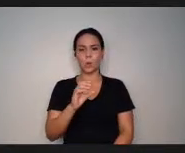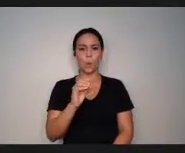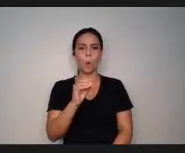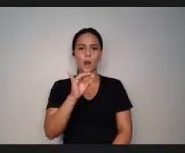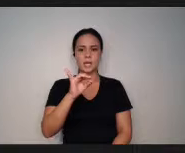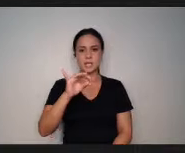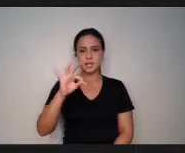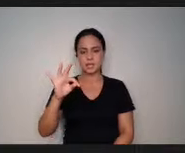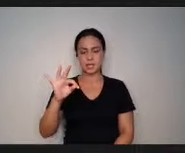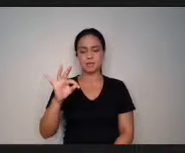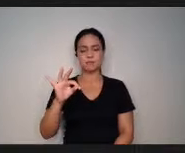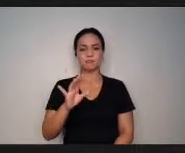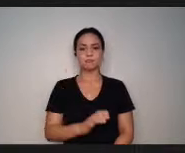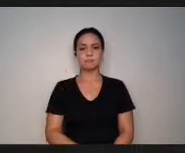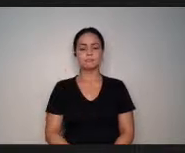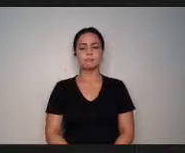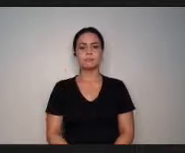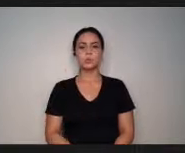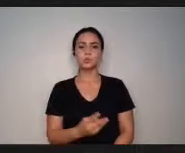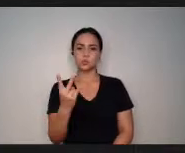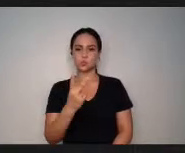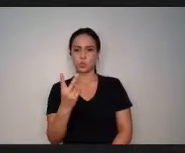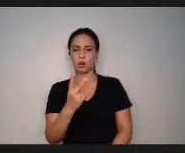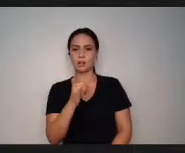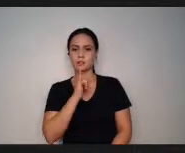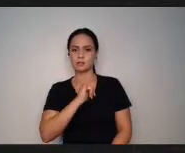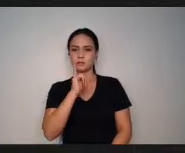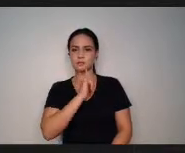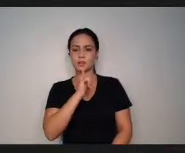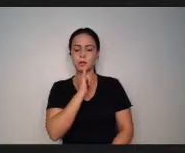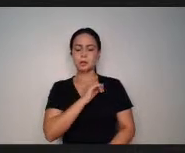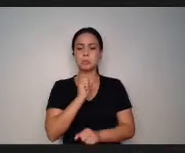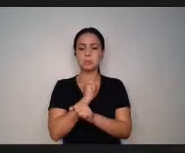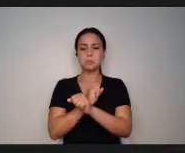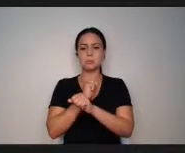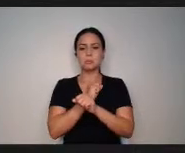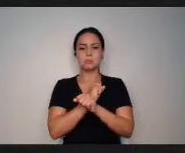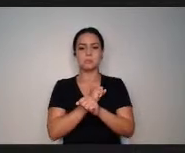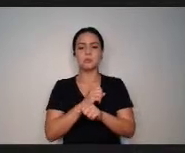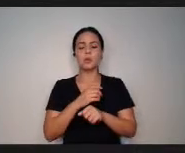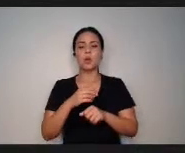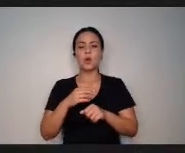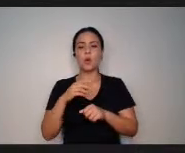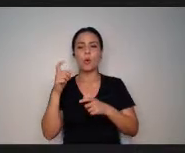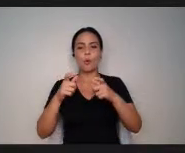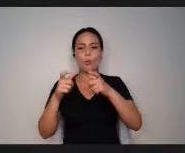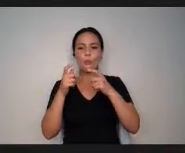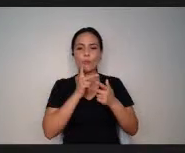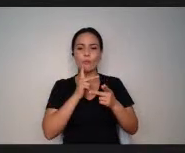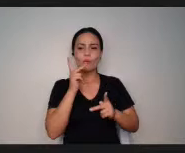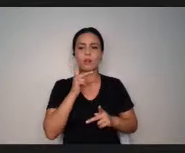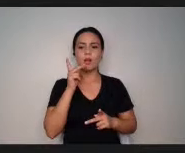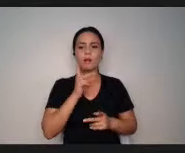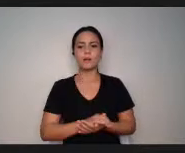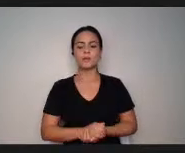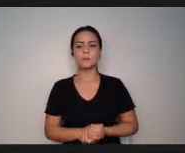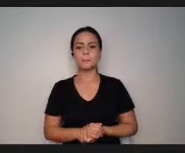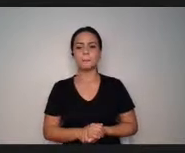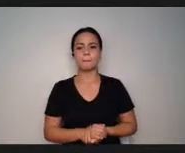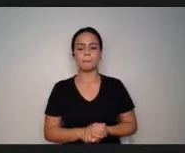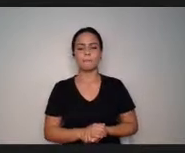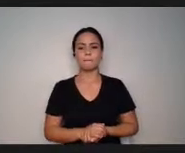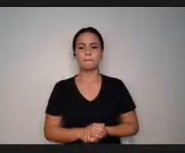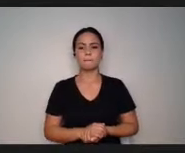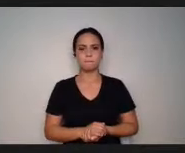on work-related burden of disease and injury. This was just released in 2021. They found